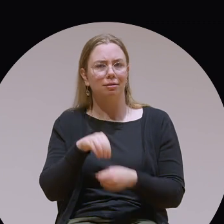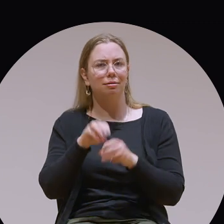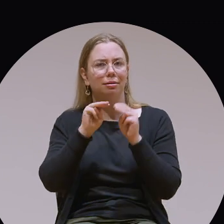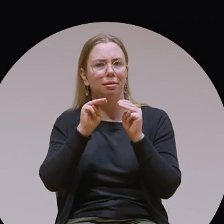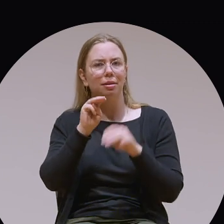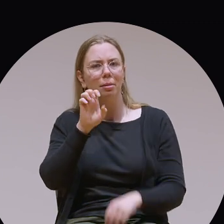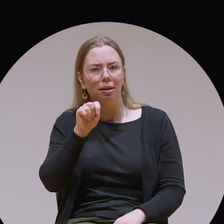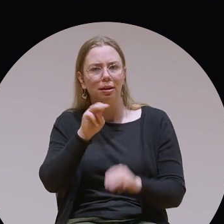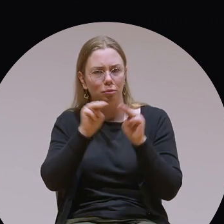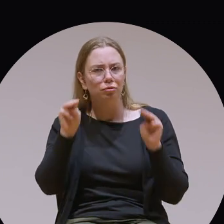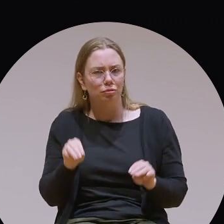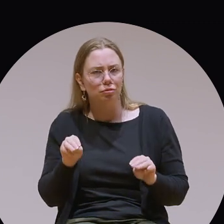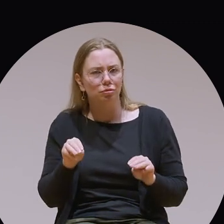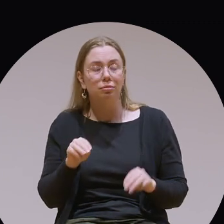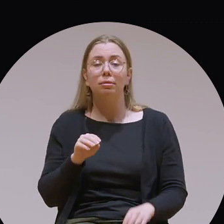story somewhat